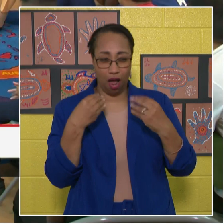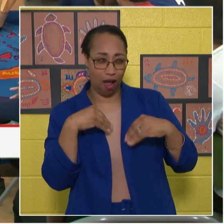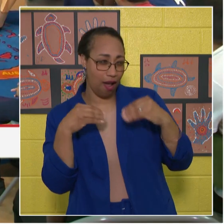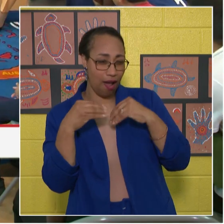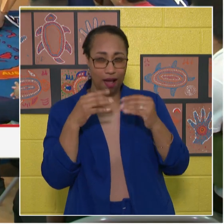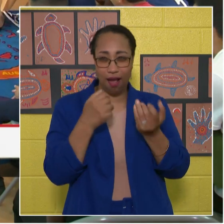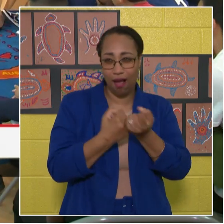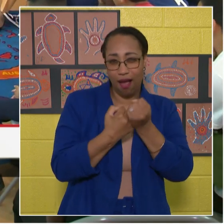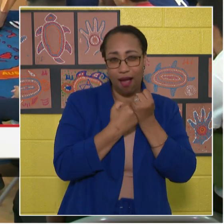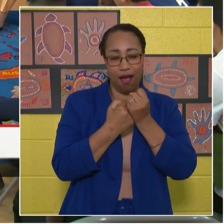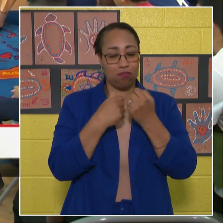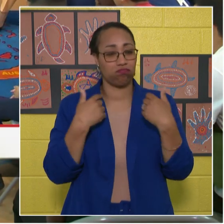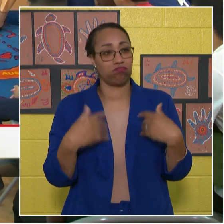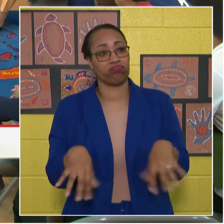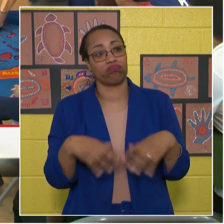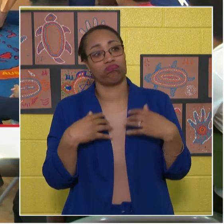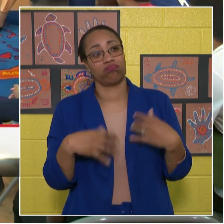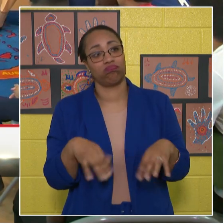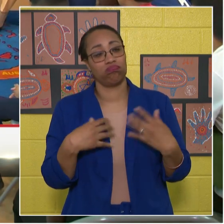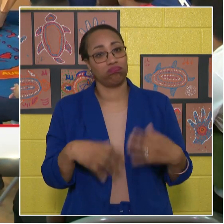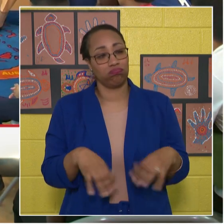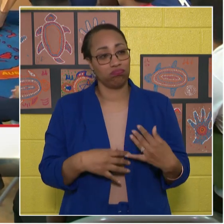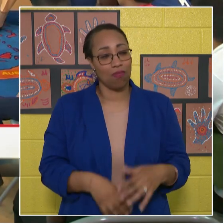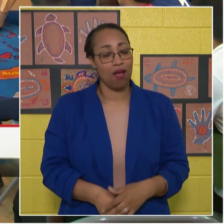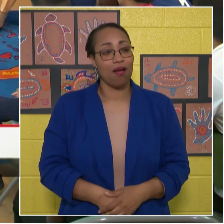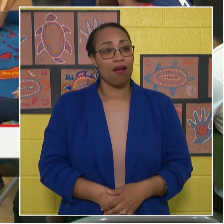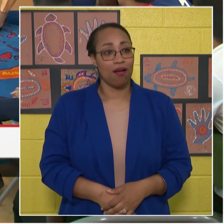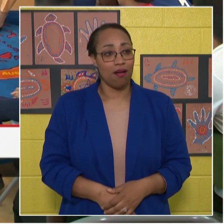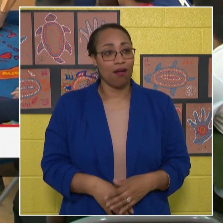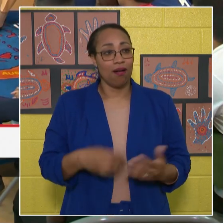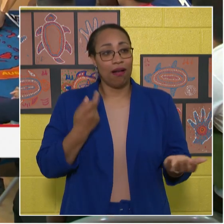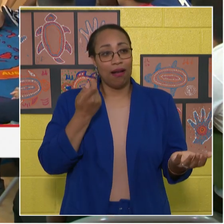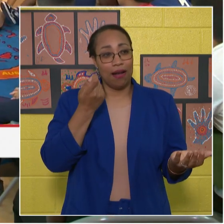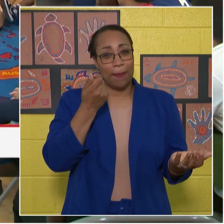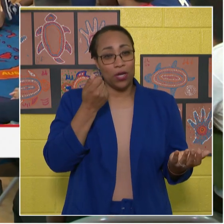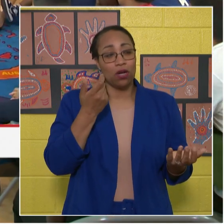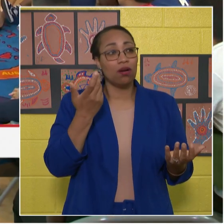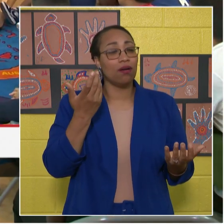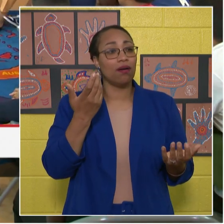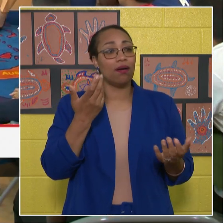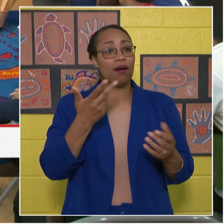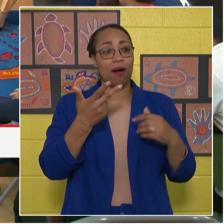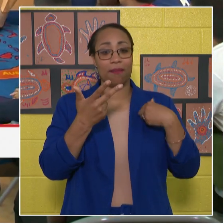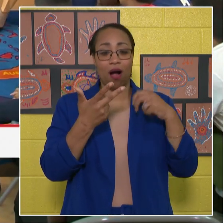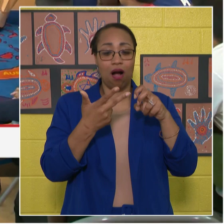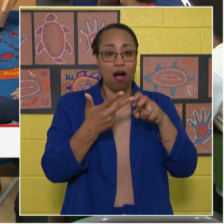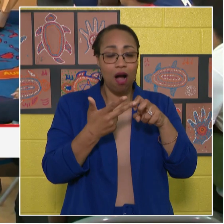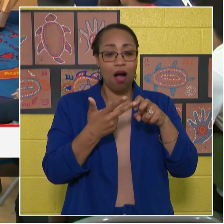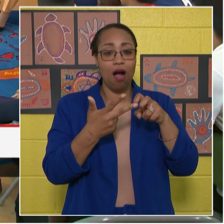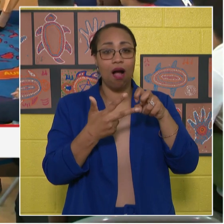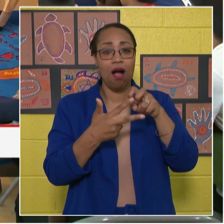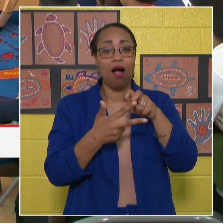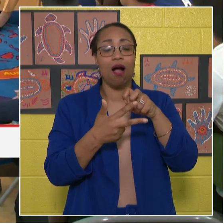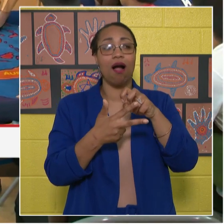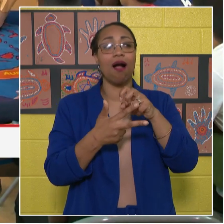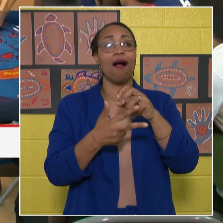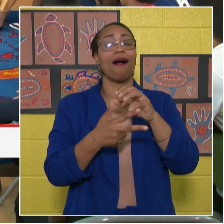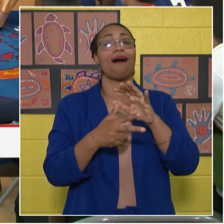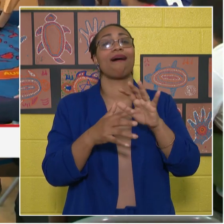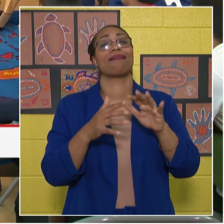you know, they feel easier to make because of the experience that I have, even the very